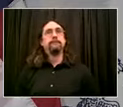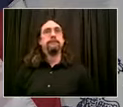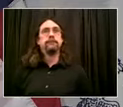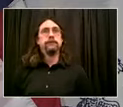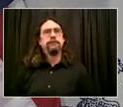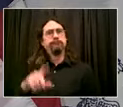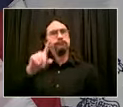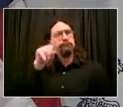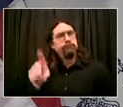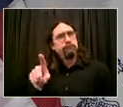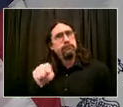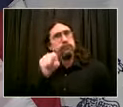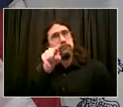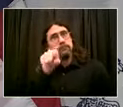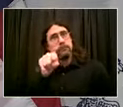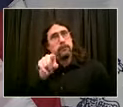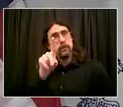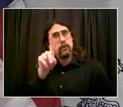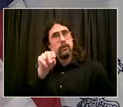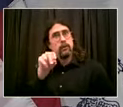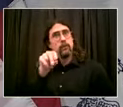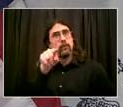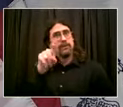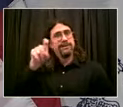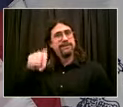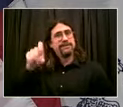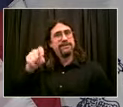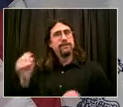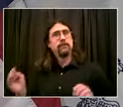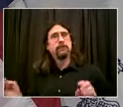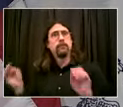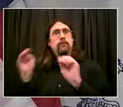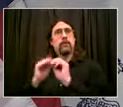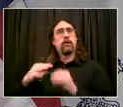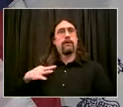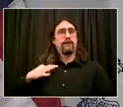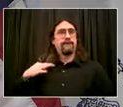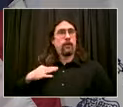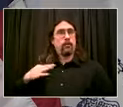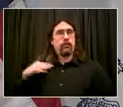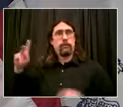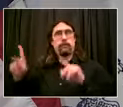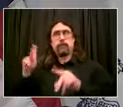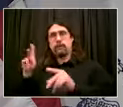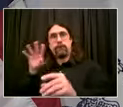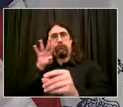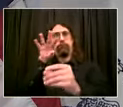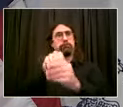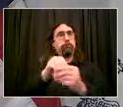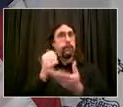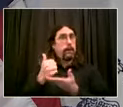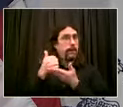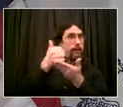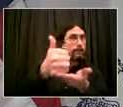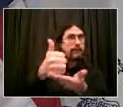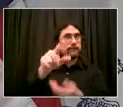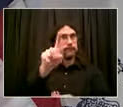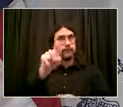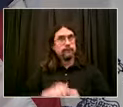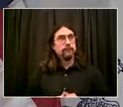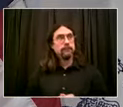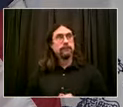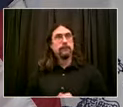place that people can go to help out with that process? So the Test and Trace Corps, we've built up now to